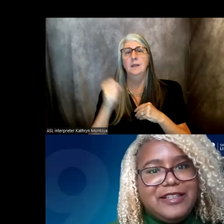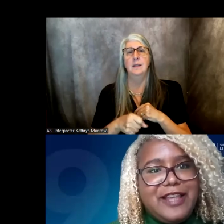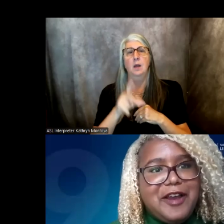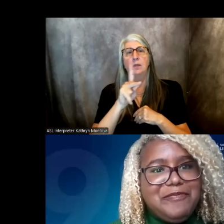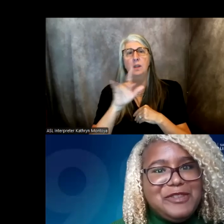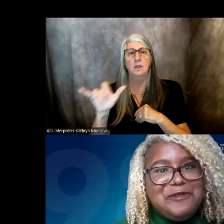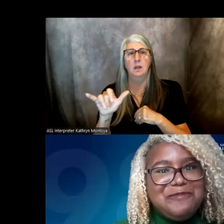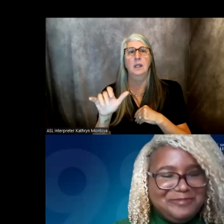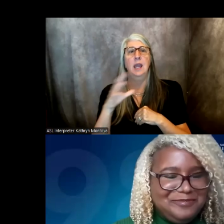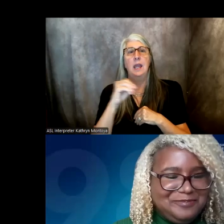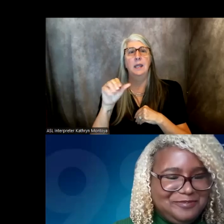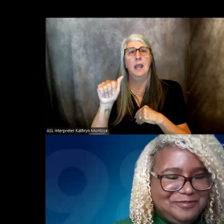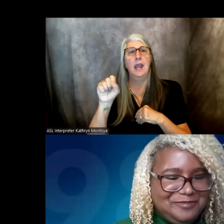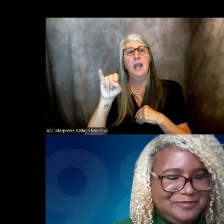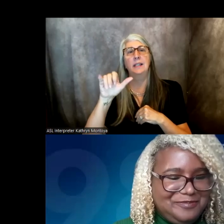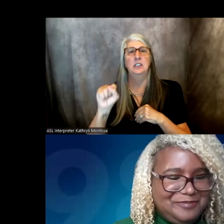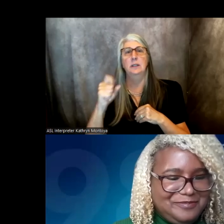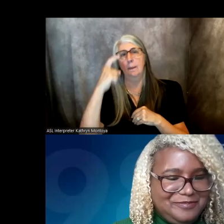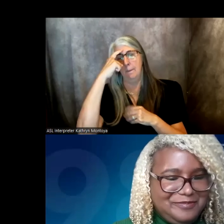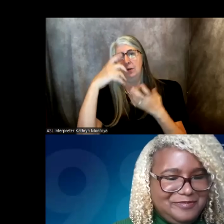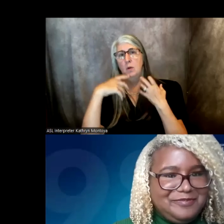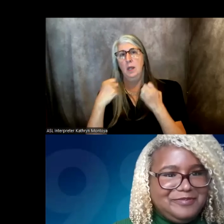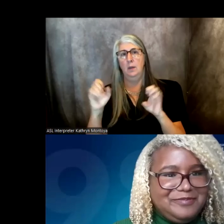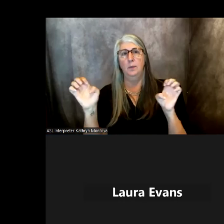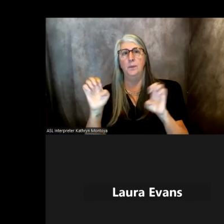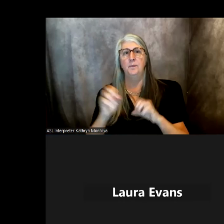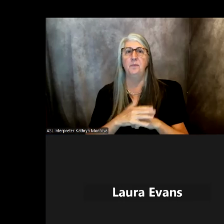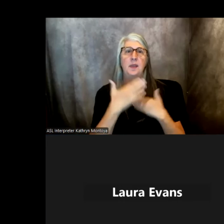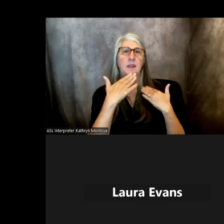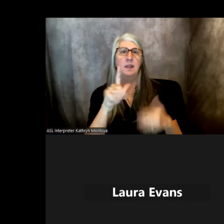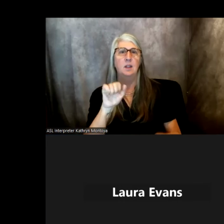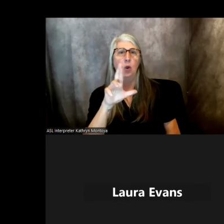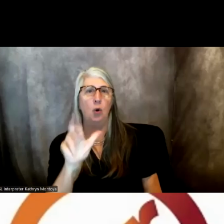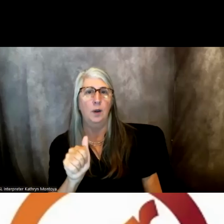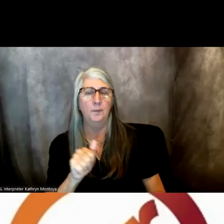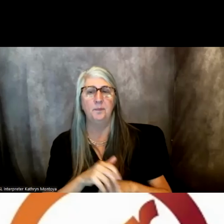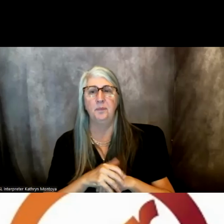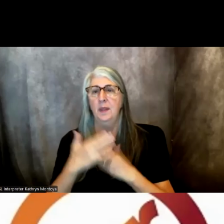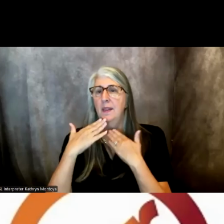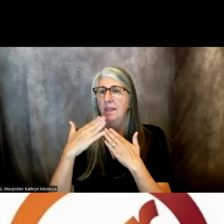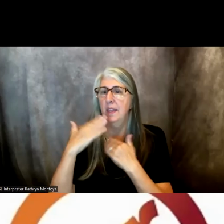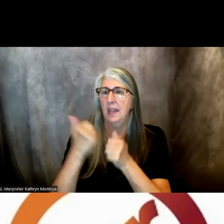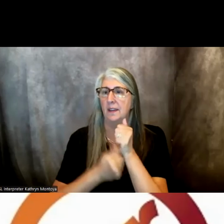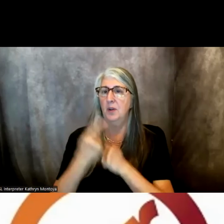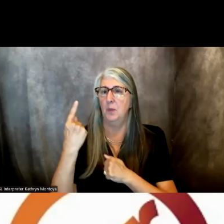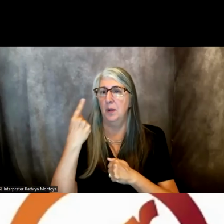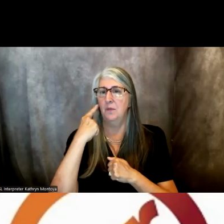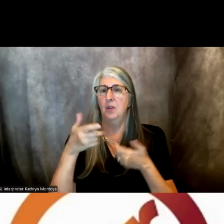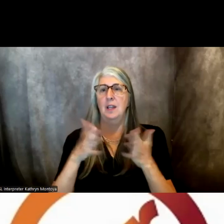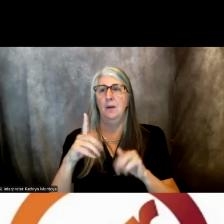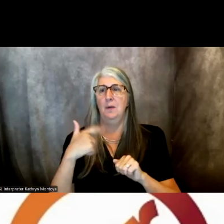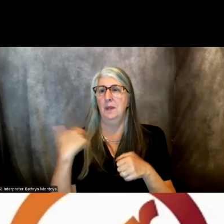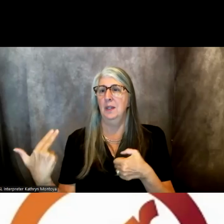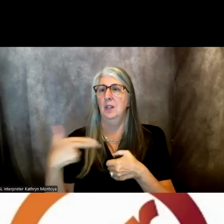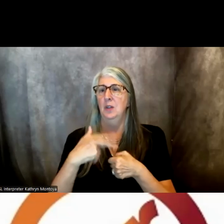health crisis care. Sue? Great. Thanks very much, Laura. And thanks everyone for allowing me to join